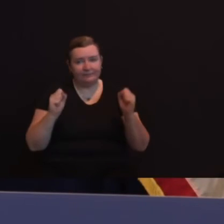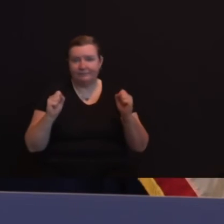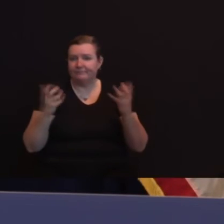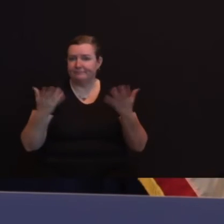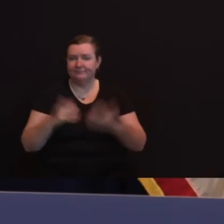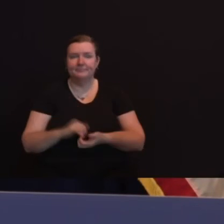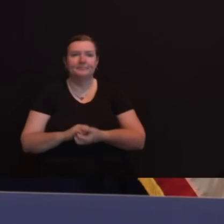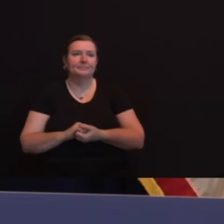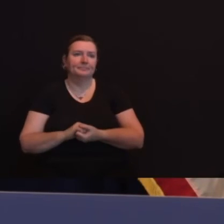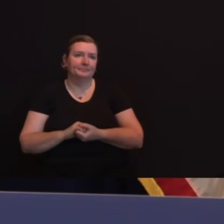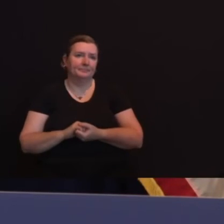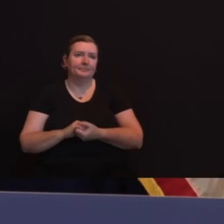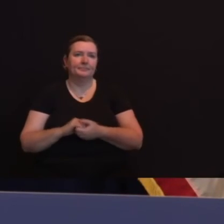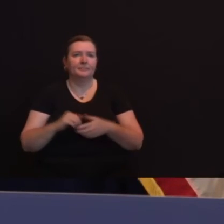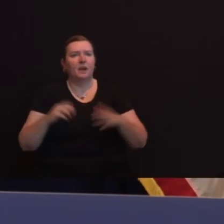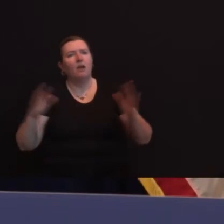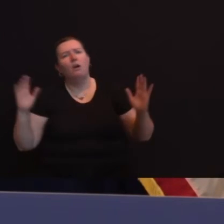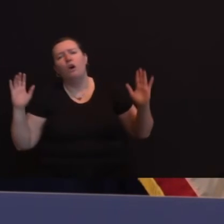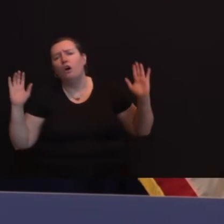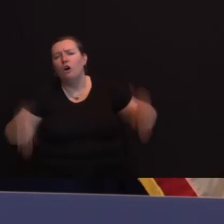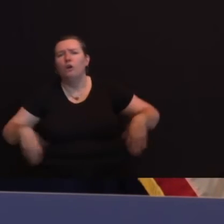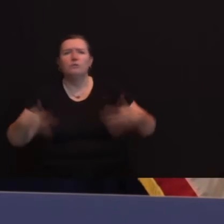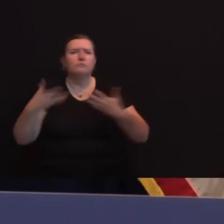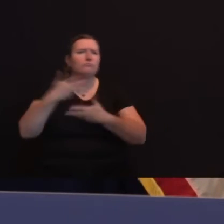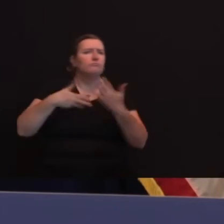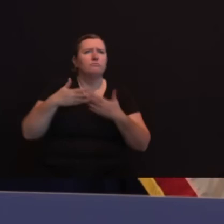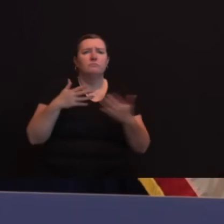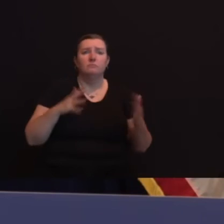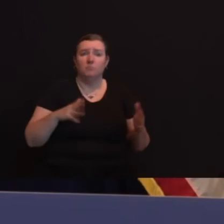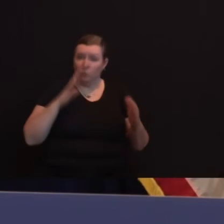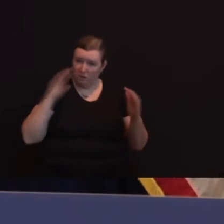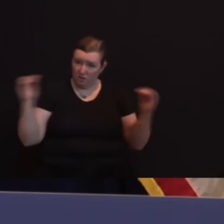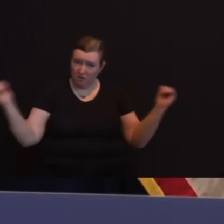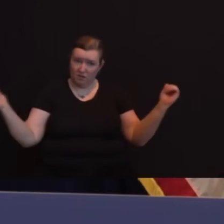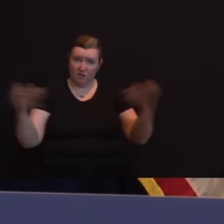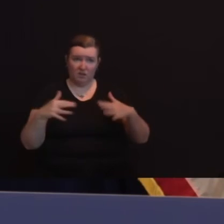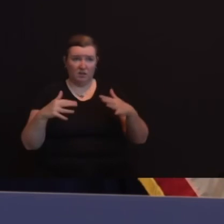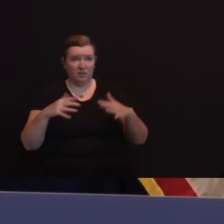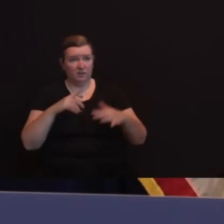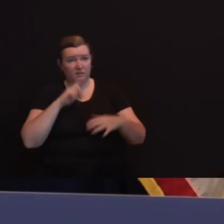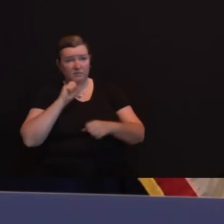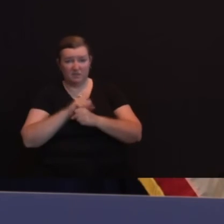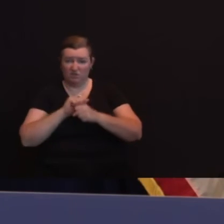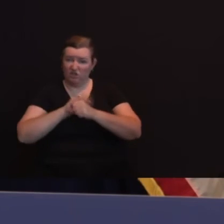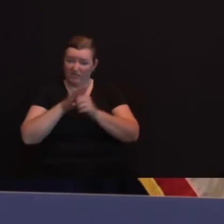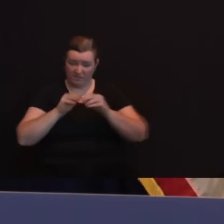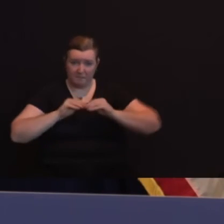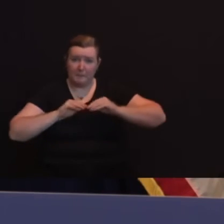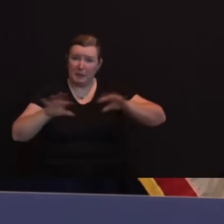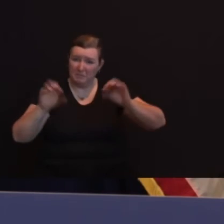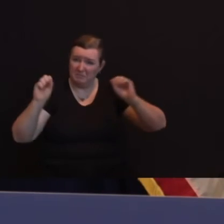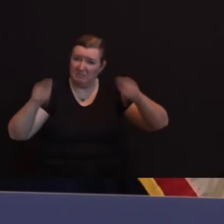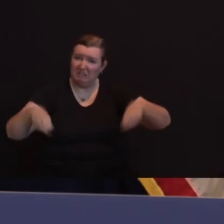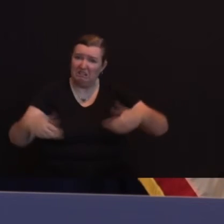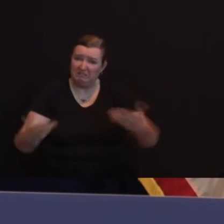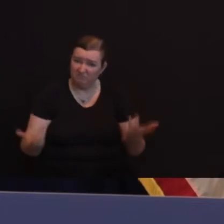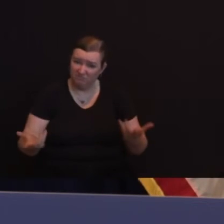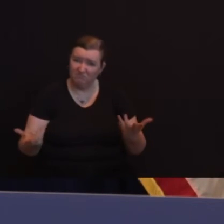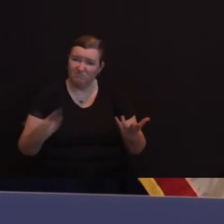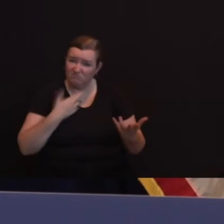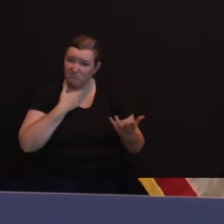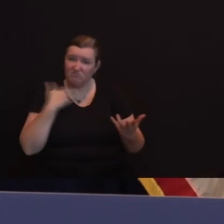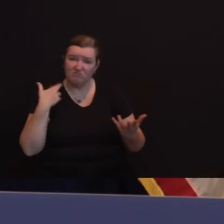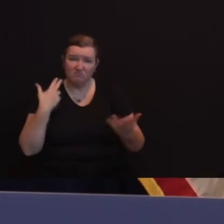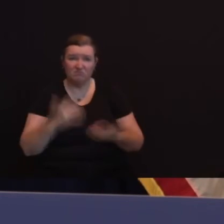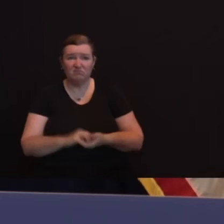know that gatherings provide an opportunity for COVID-19 to spread. With the upcoming holiday season,